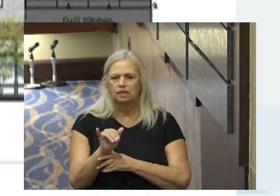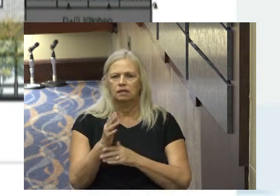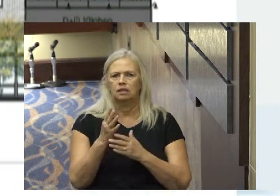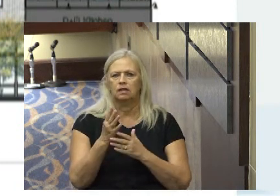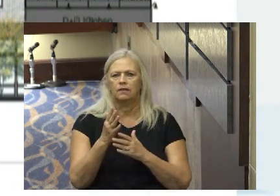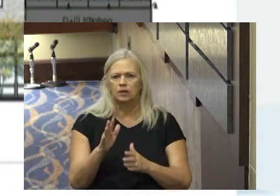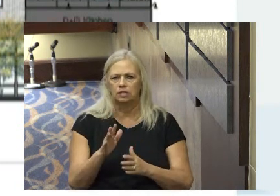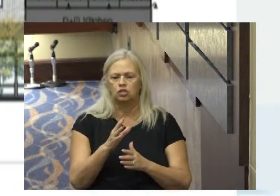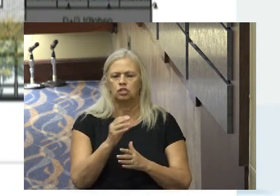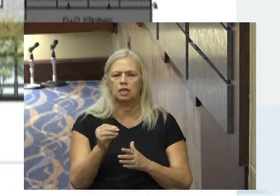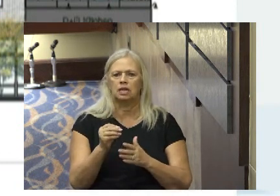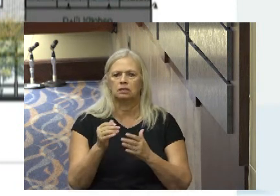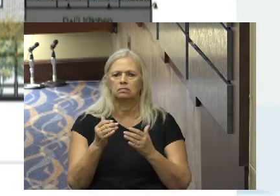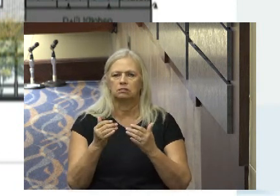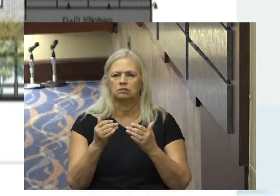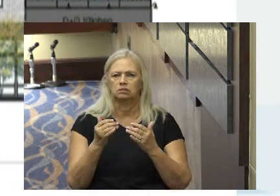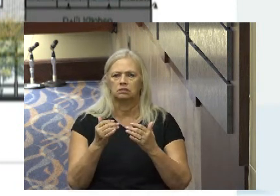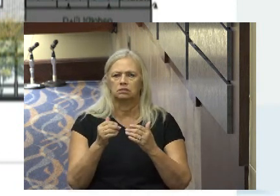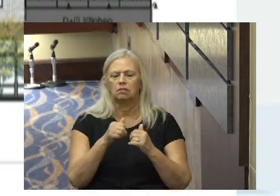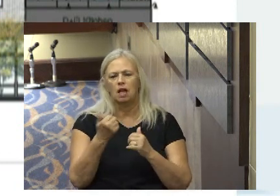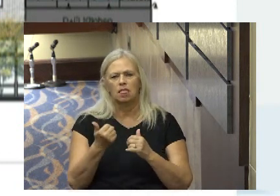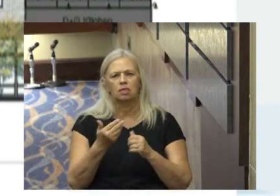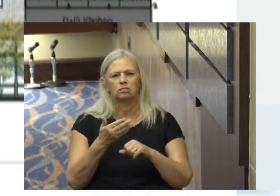some more modern metal type